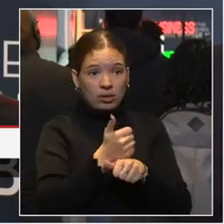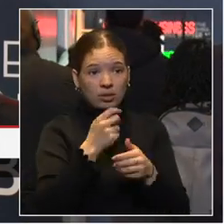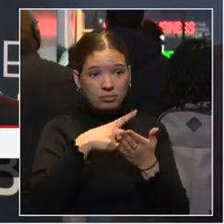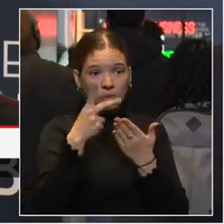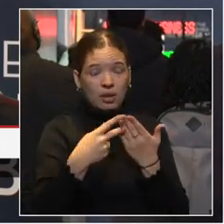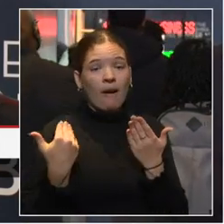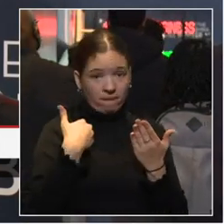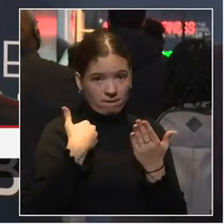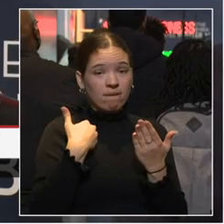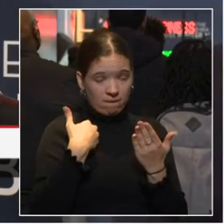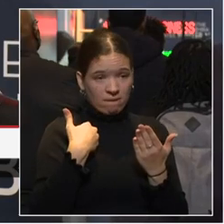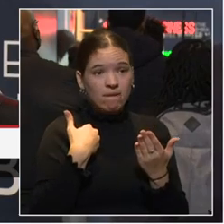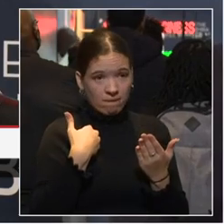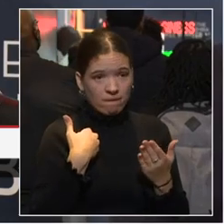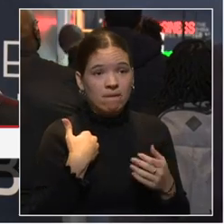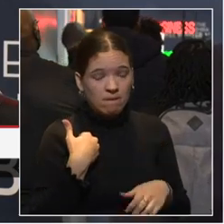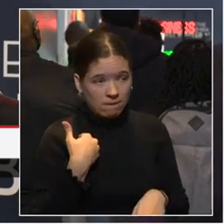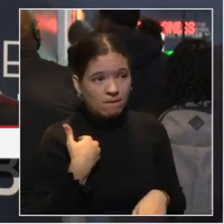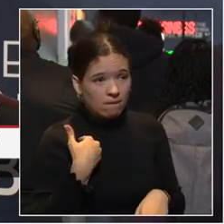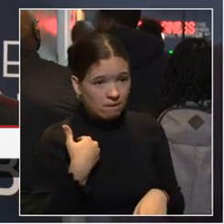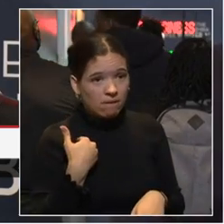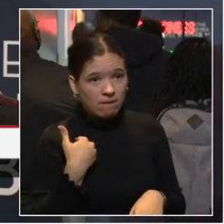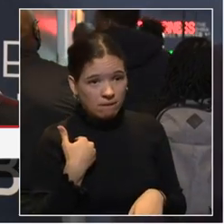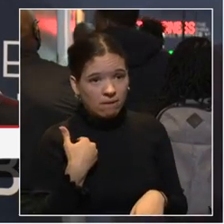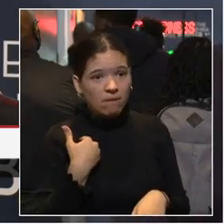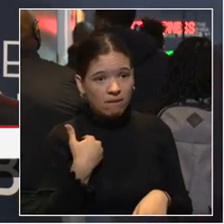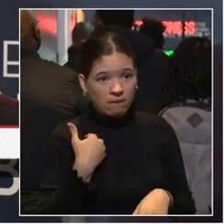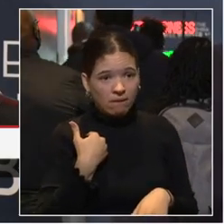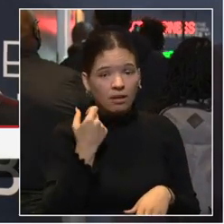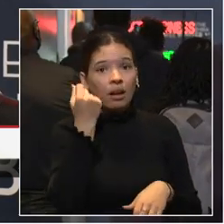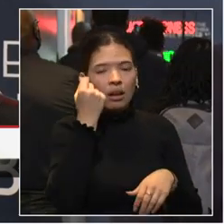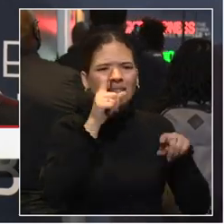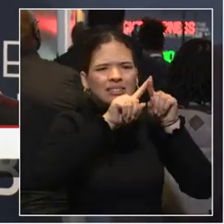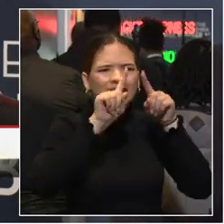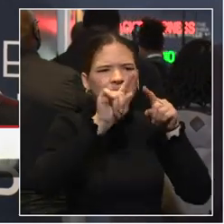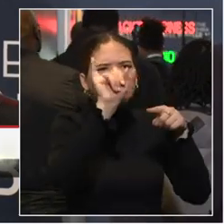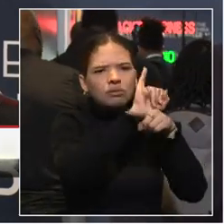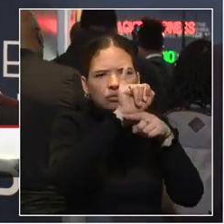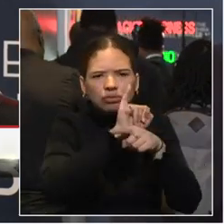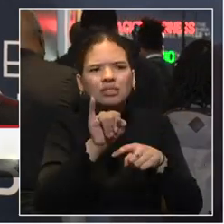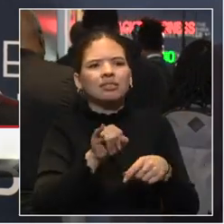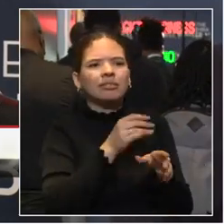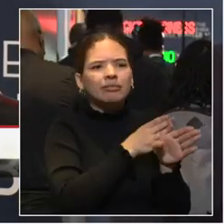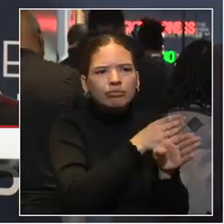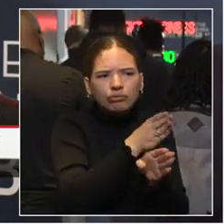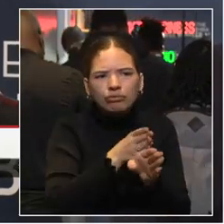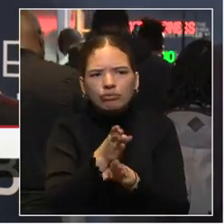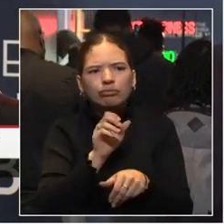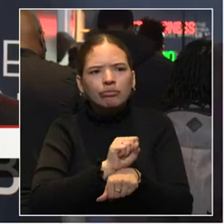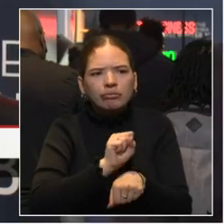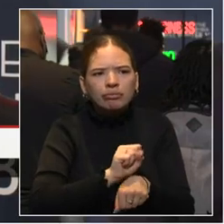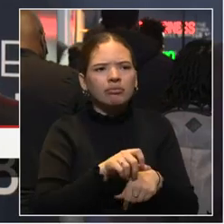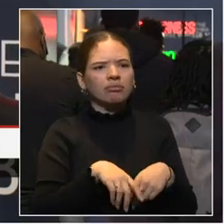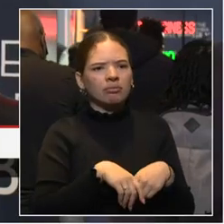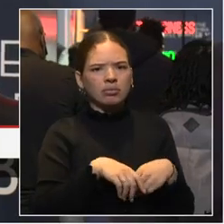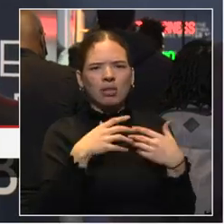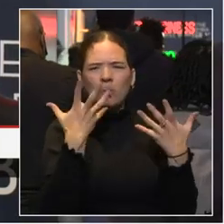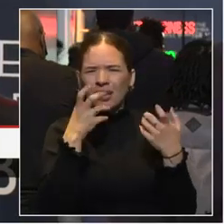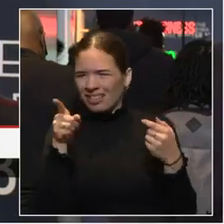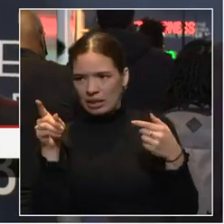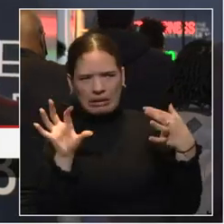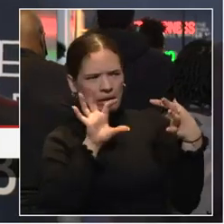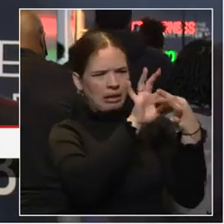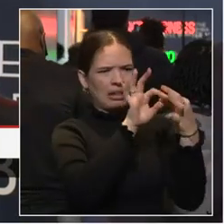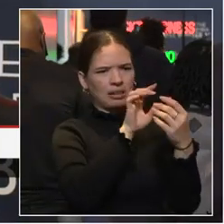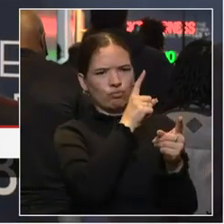so you have, so many different industries, and so you want to really connect where you can. And